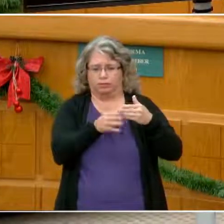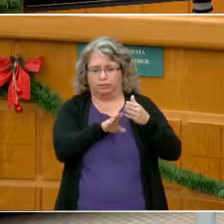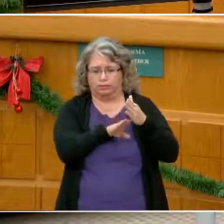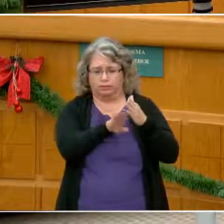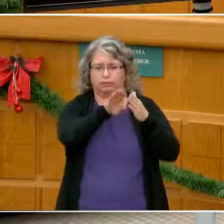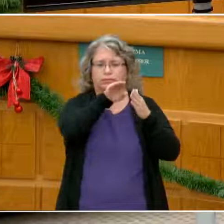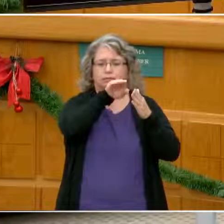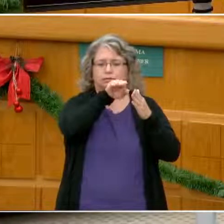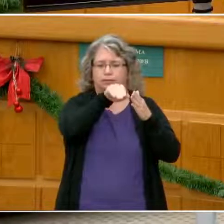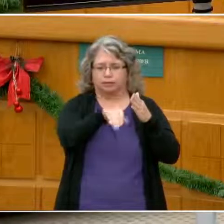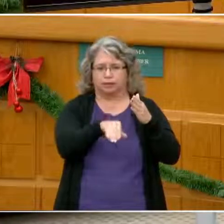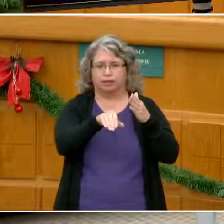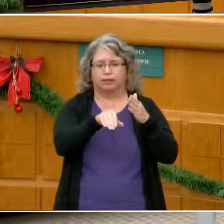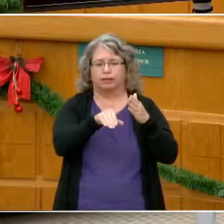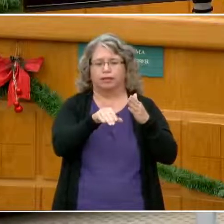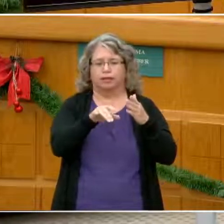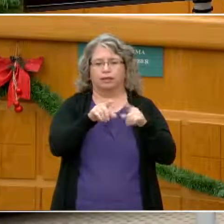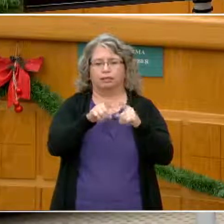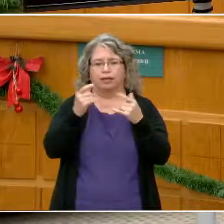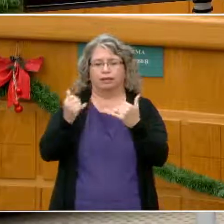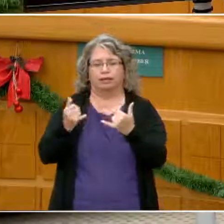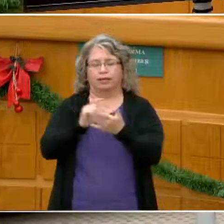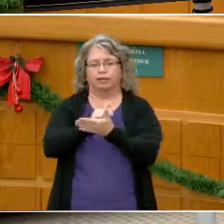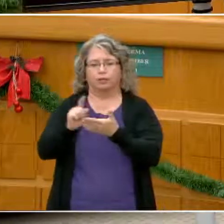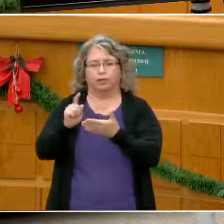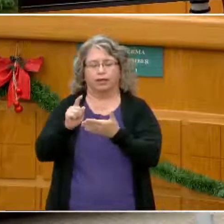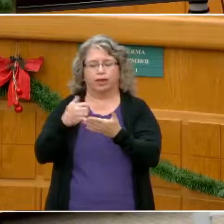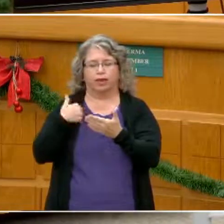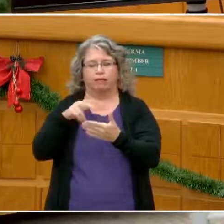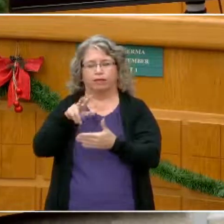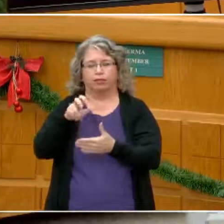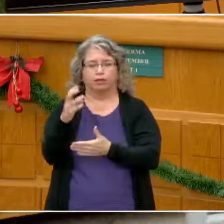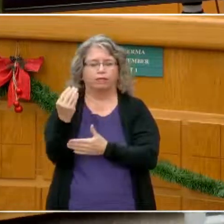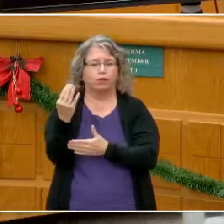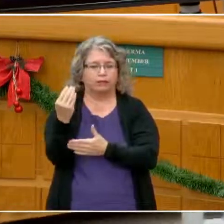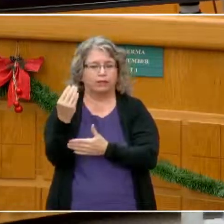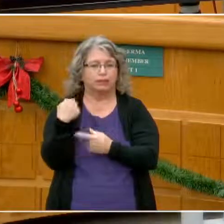next week, and this week we're up to 314 so far. So,